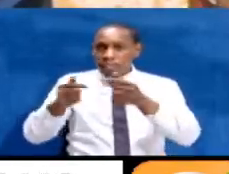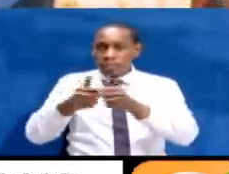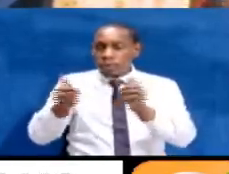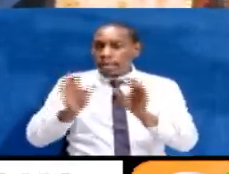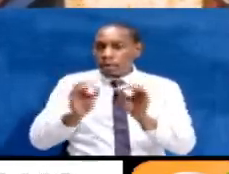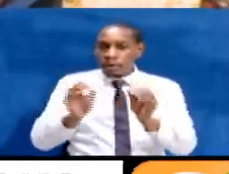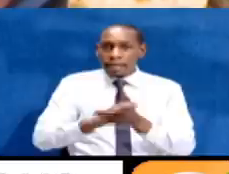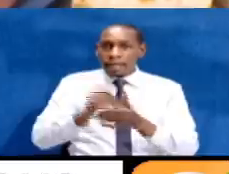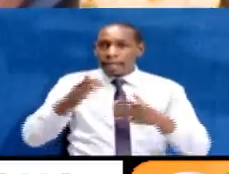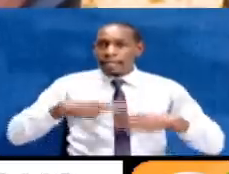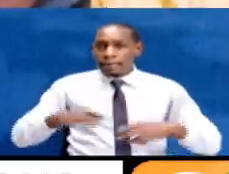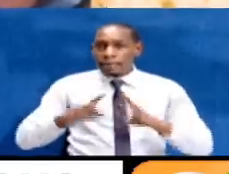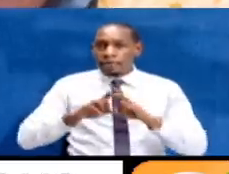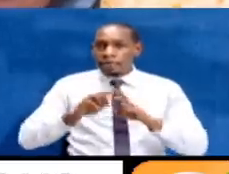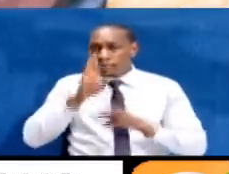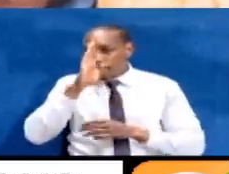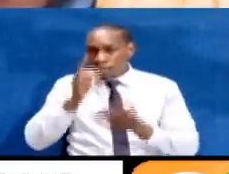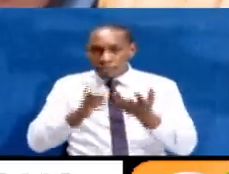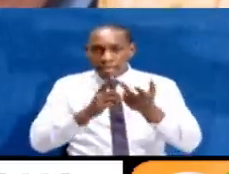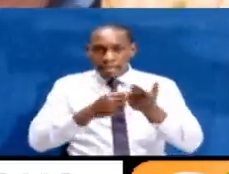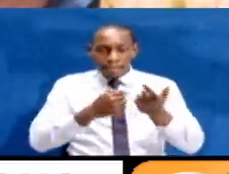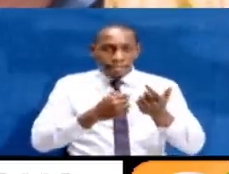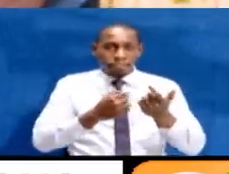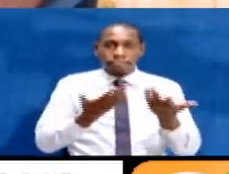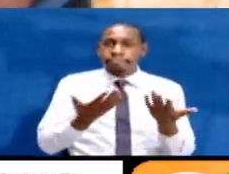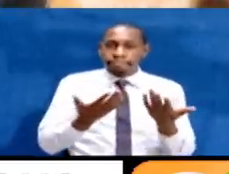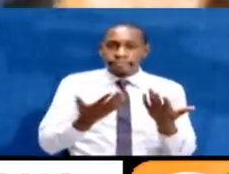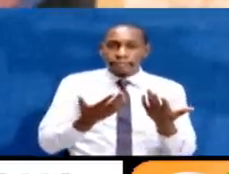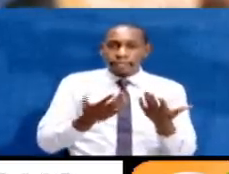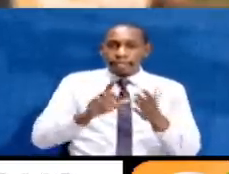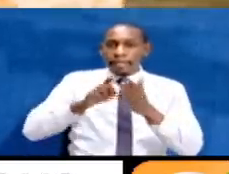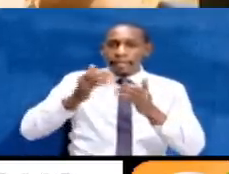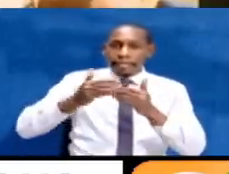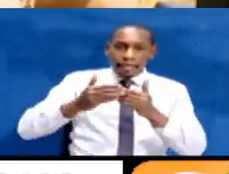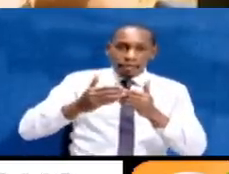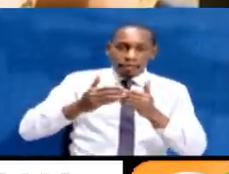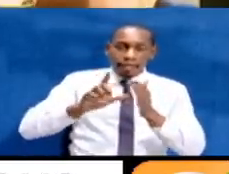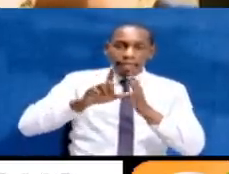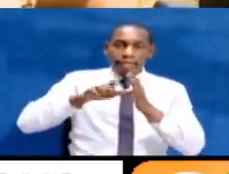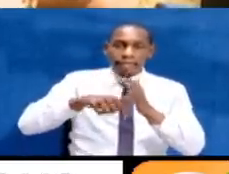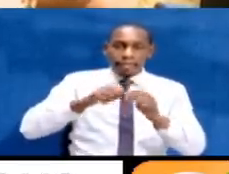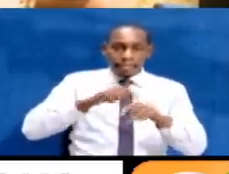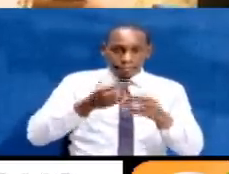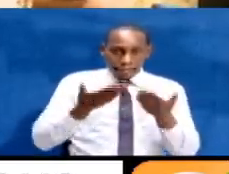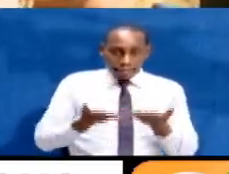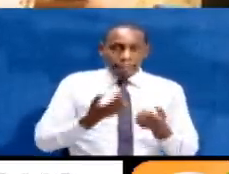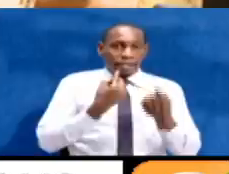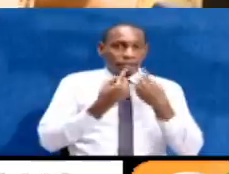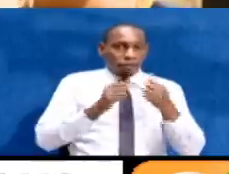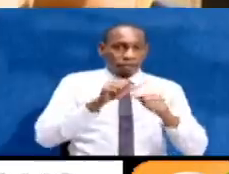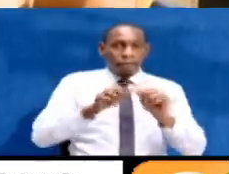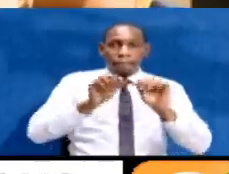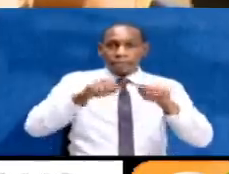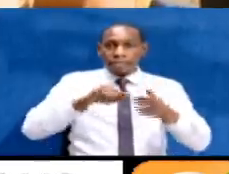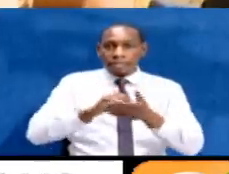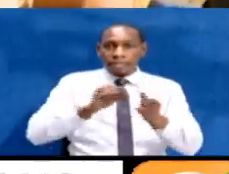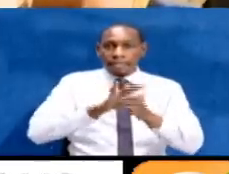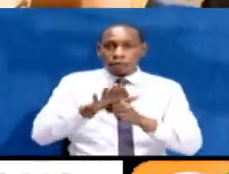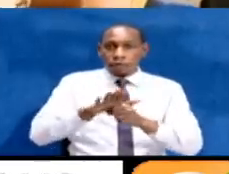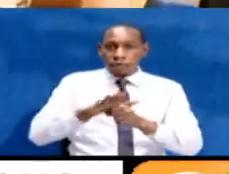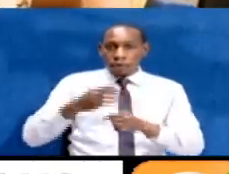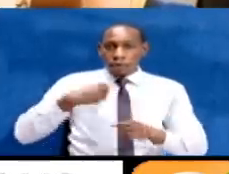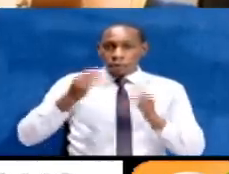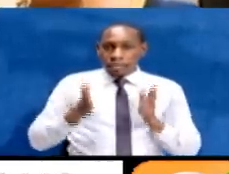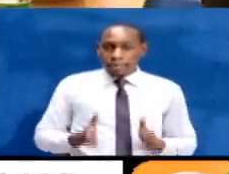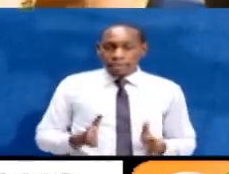right. Some people started doubting the numbers and so on and so forth. And then thereafter, when we right here talked about the likelihood of COVID